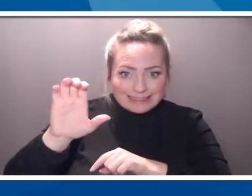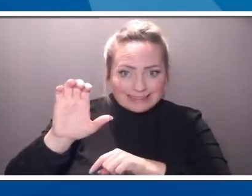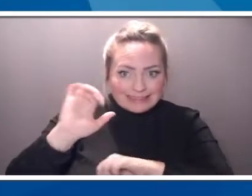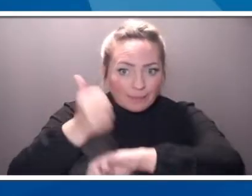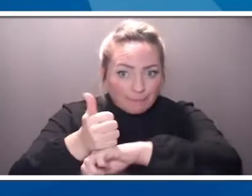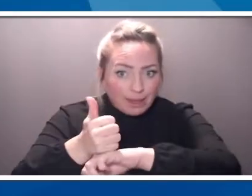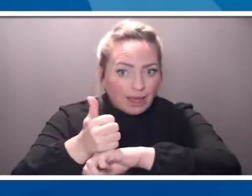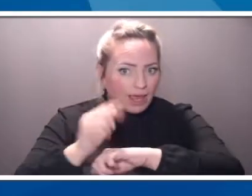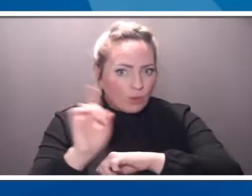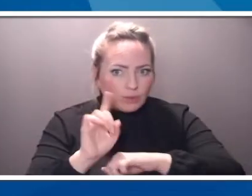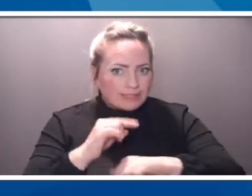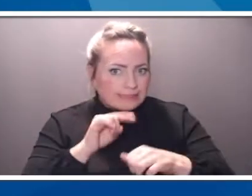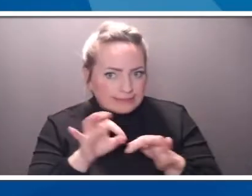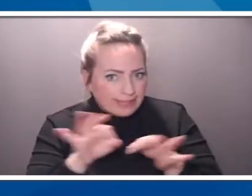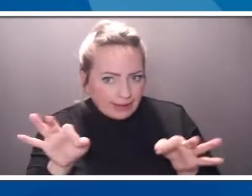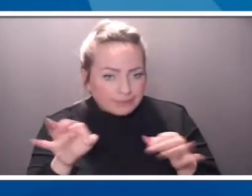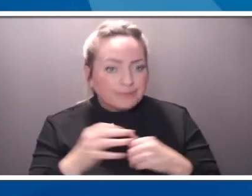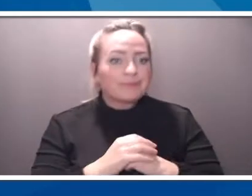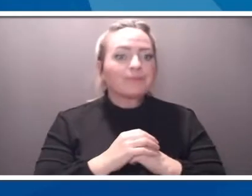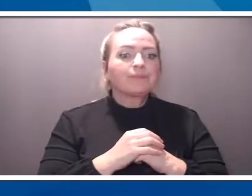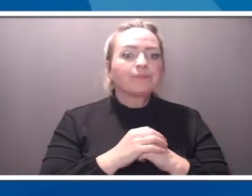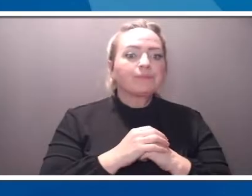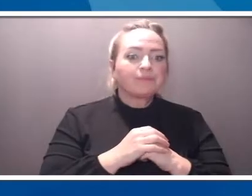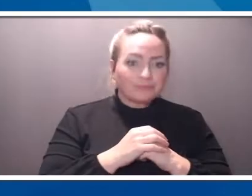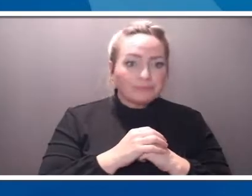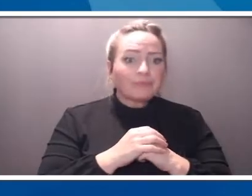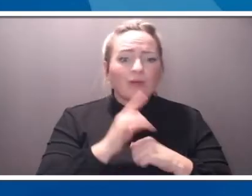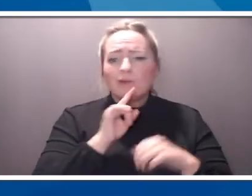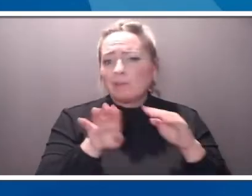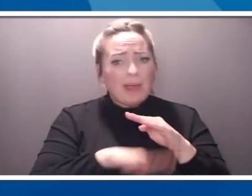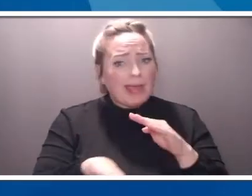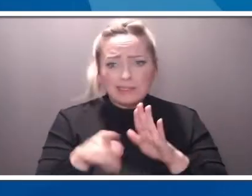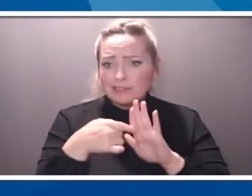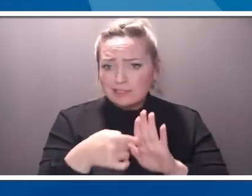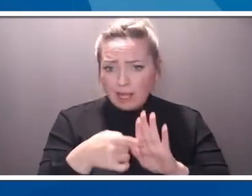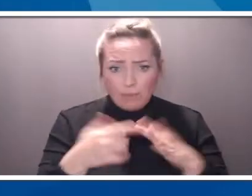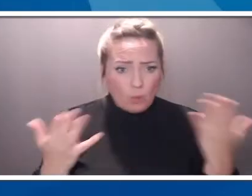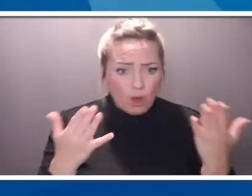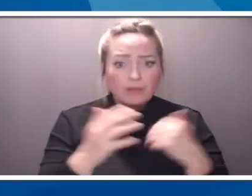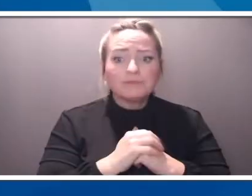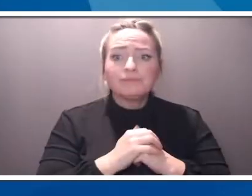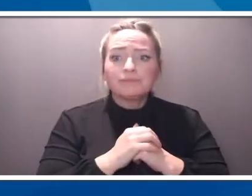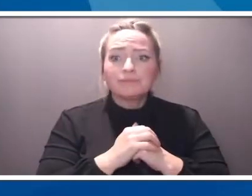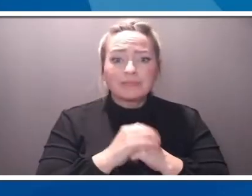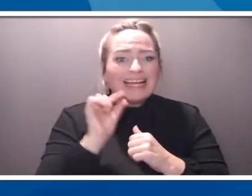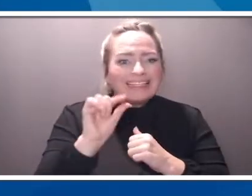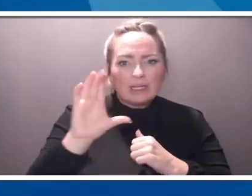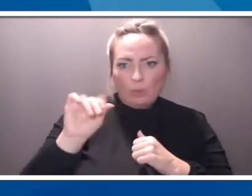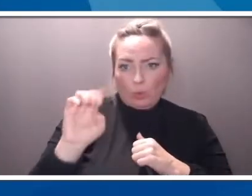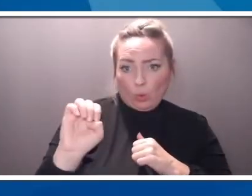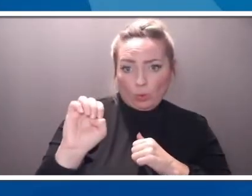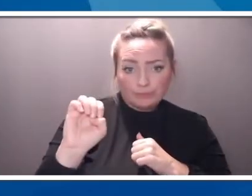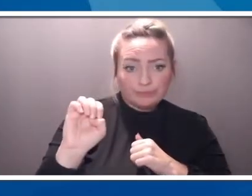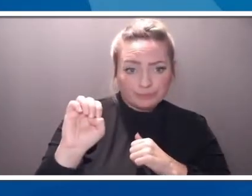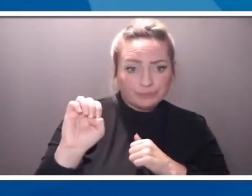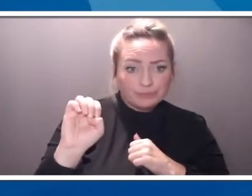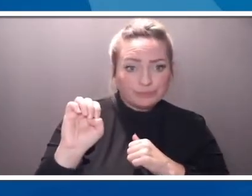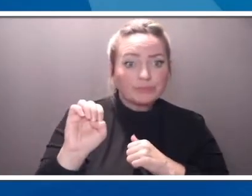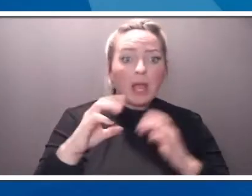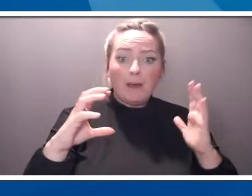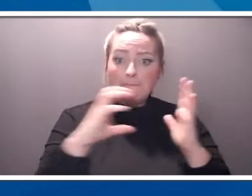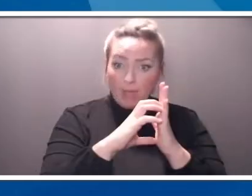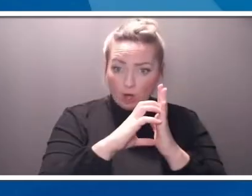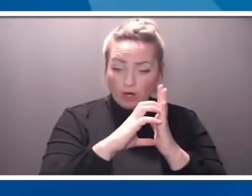these particular SCs actually lie and what they actually say. So as a really basic example, I've got a little bit of code